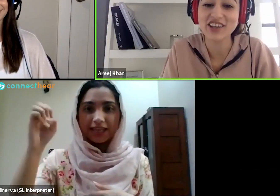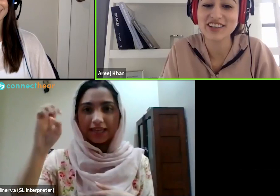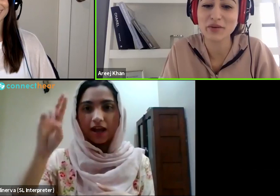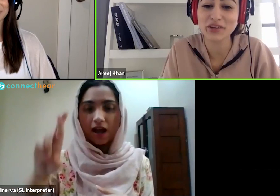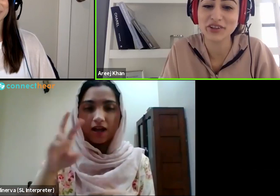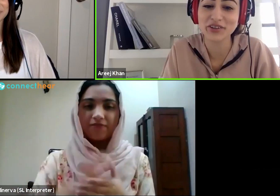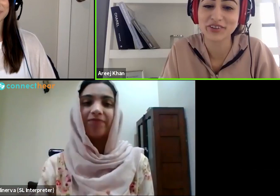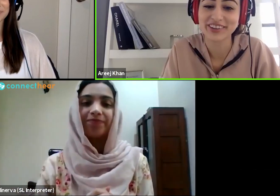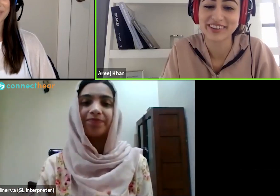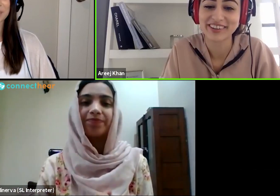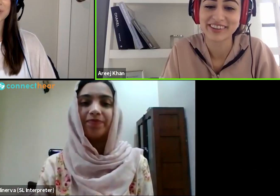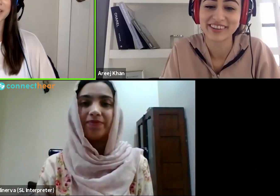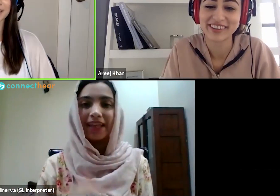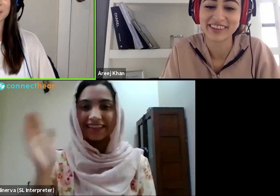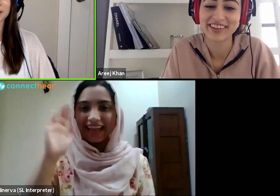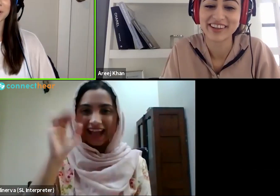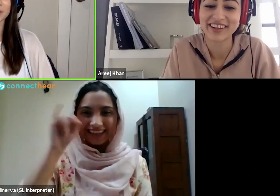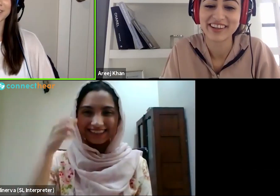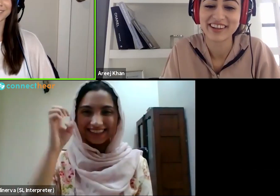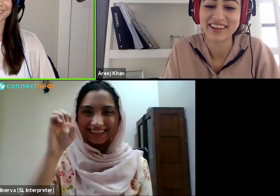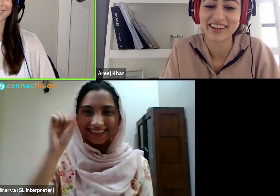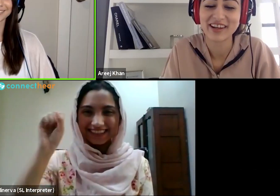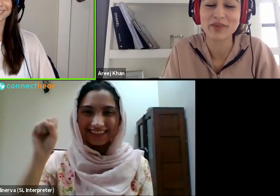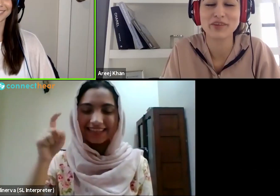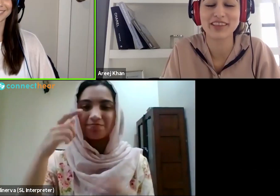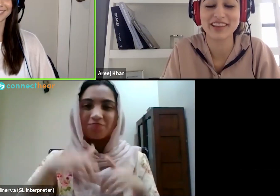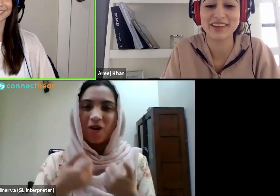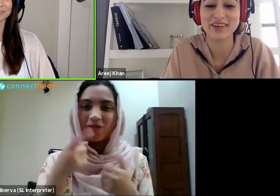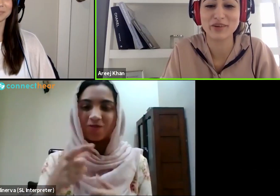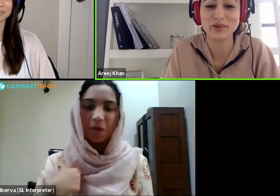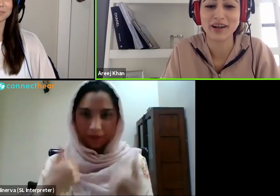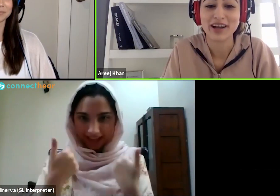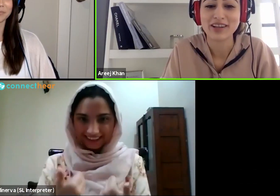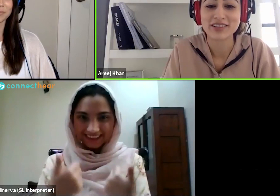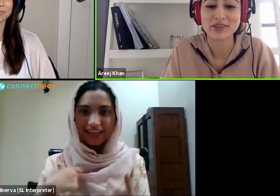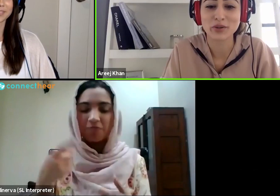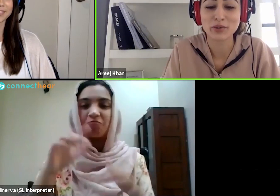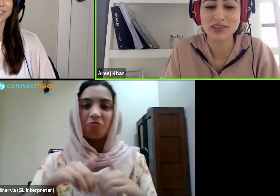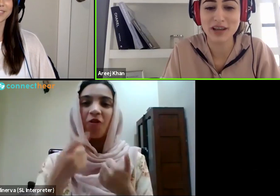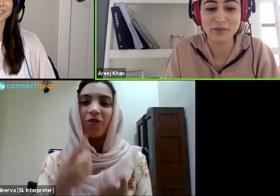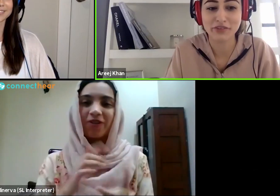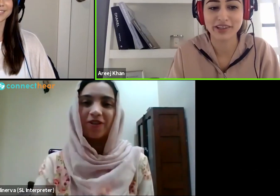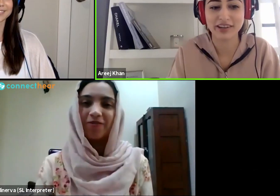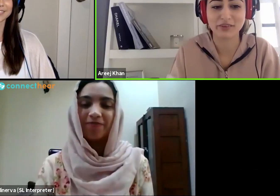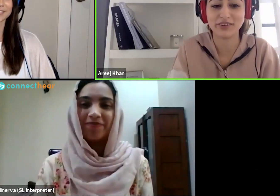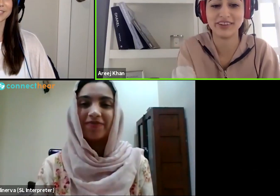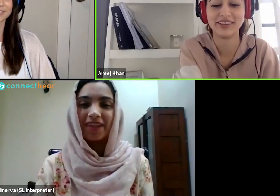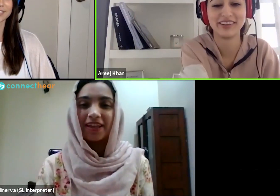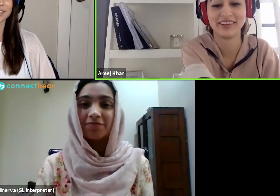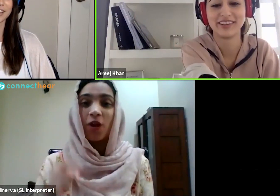Hi, Jess, how are you? I'm doing good. How about you, Reach? I'm good, thank you. So what's the time there right